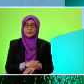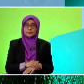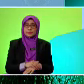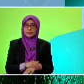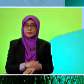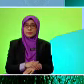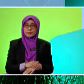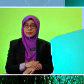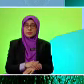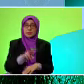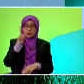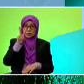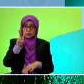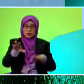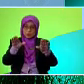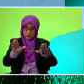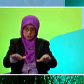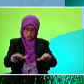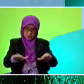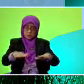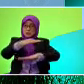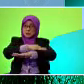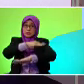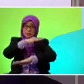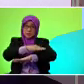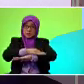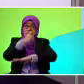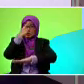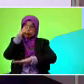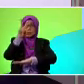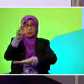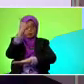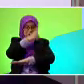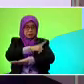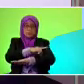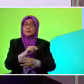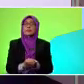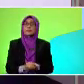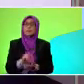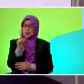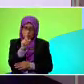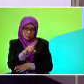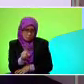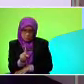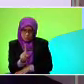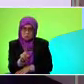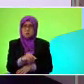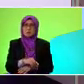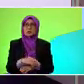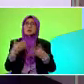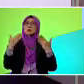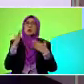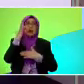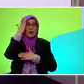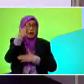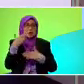room temperature for 1 or 2 days. For 1 or 2 So, days. which one do you think will have molds